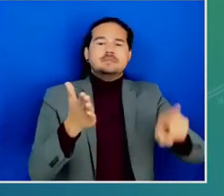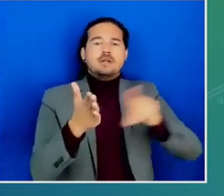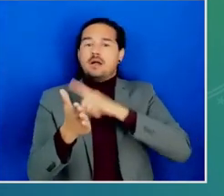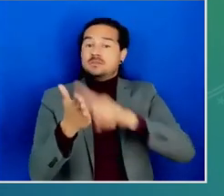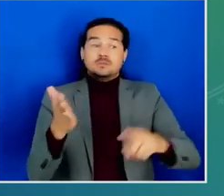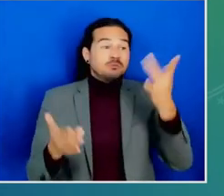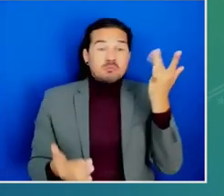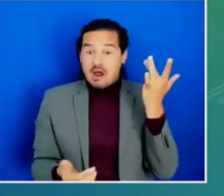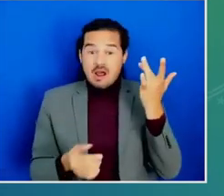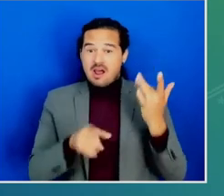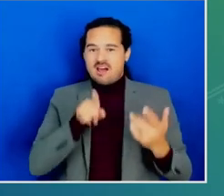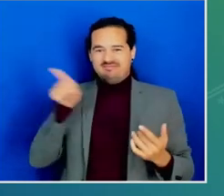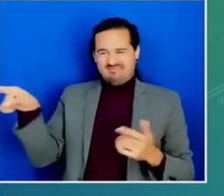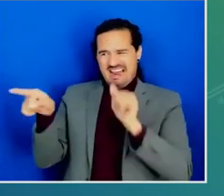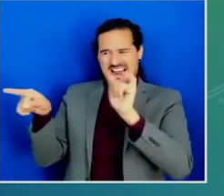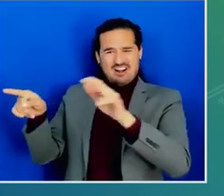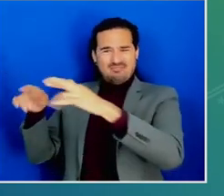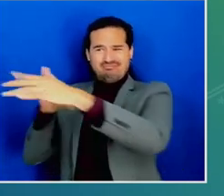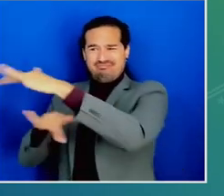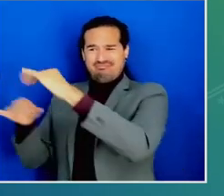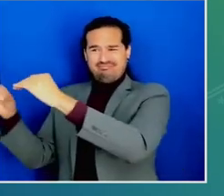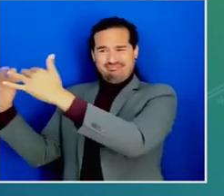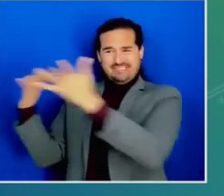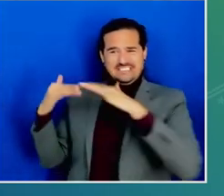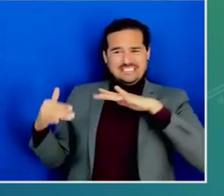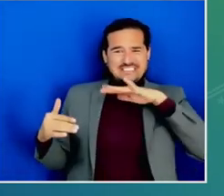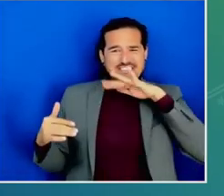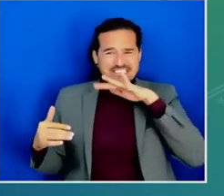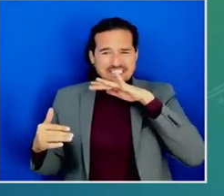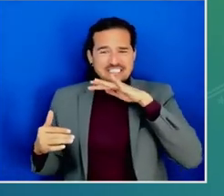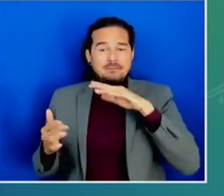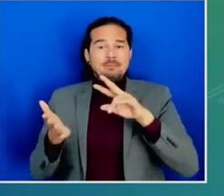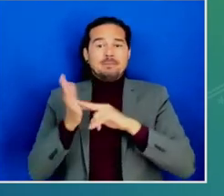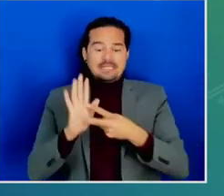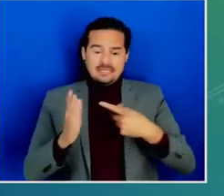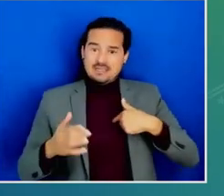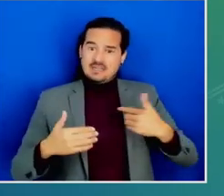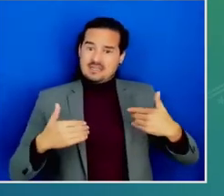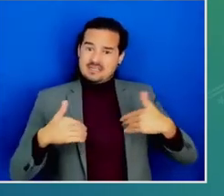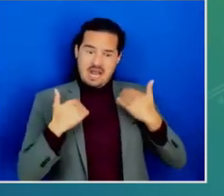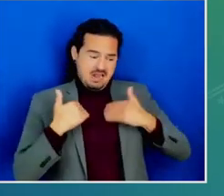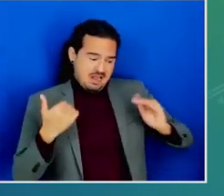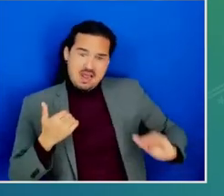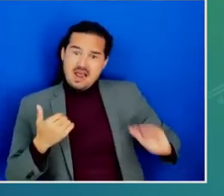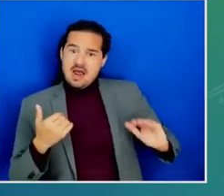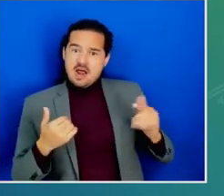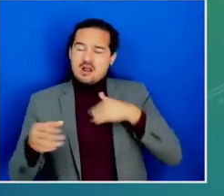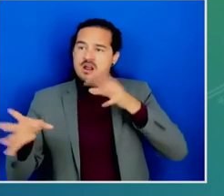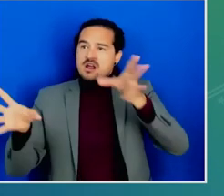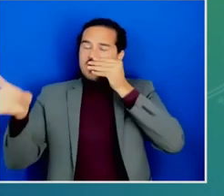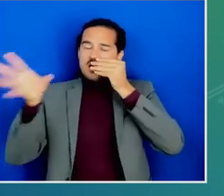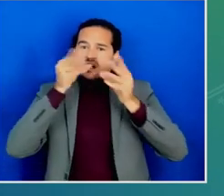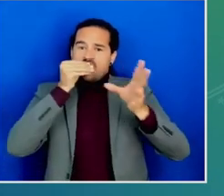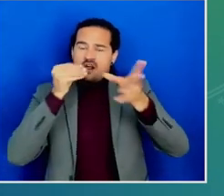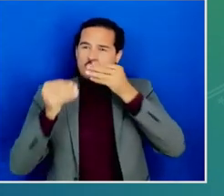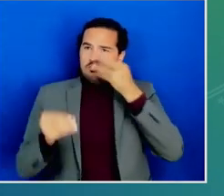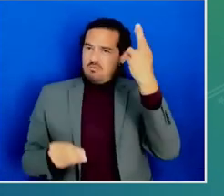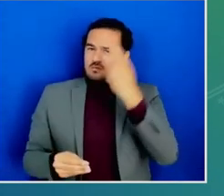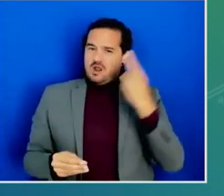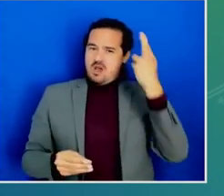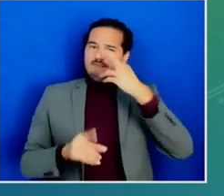I figured out early that there was just an intrinsic connection between our environment and